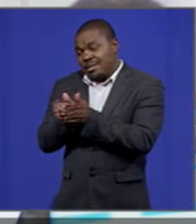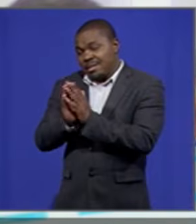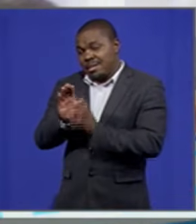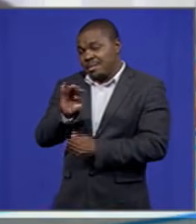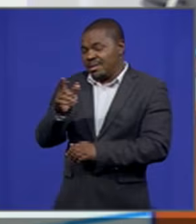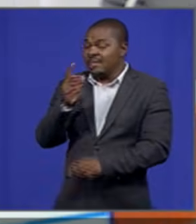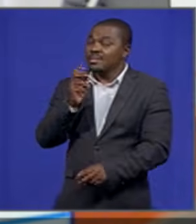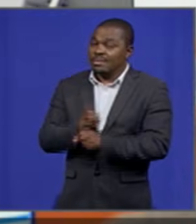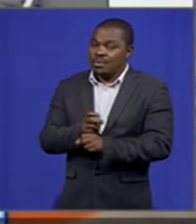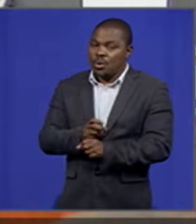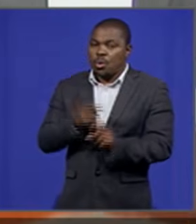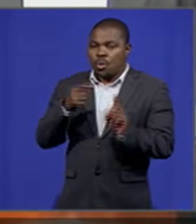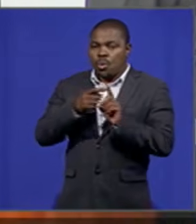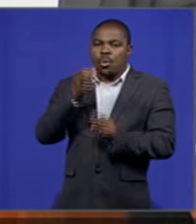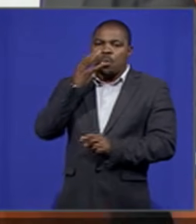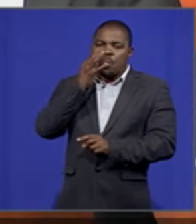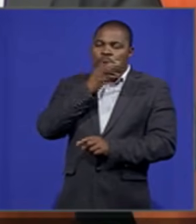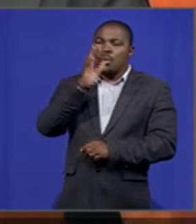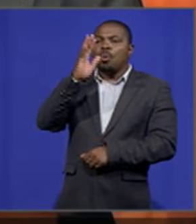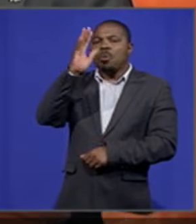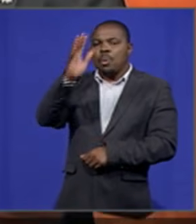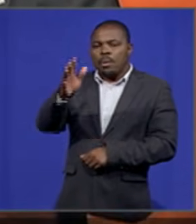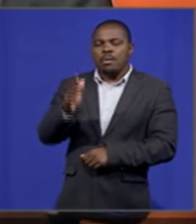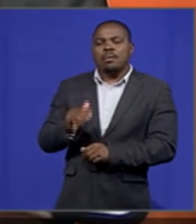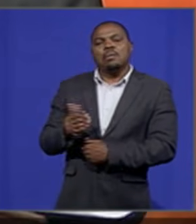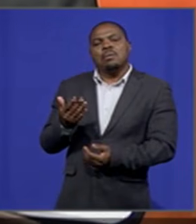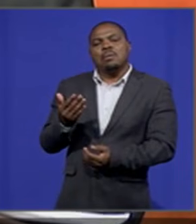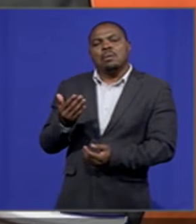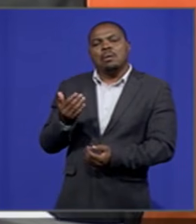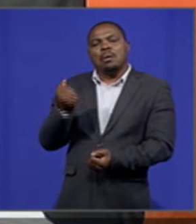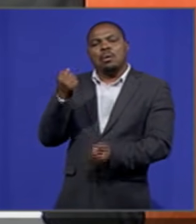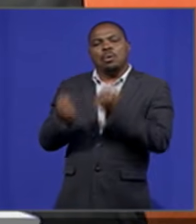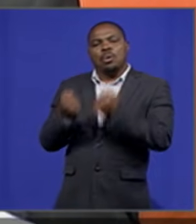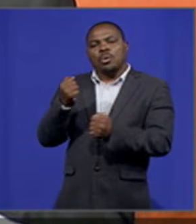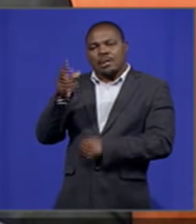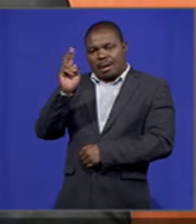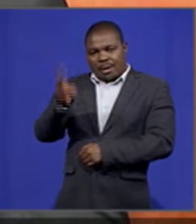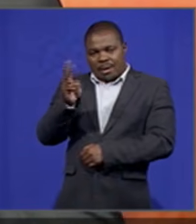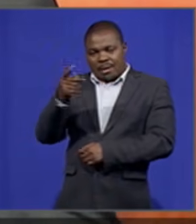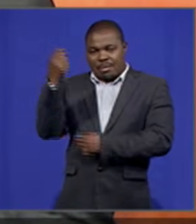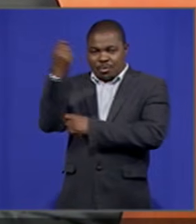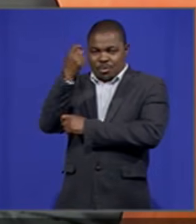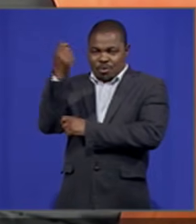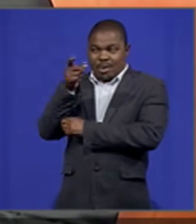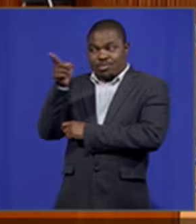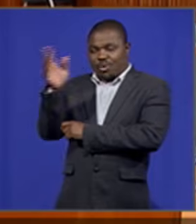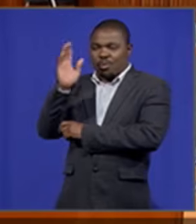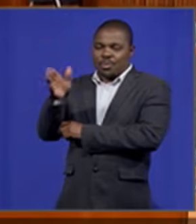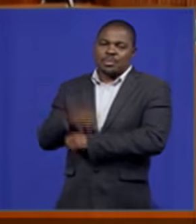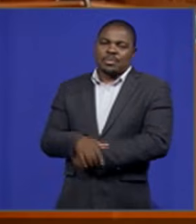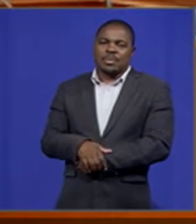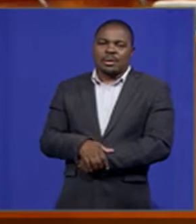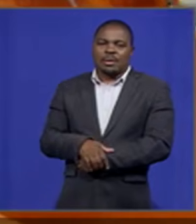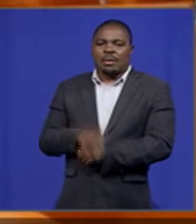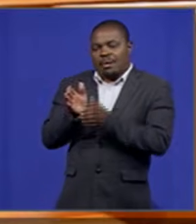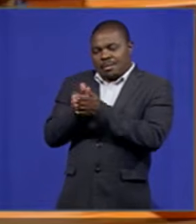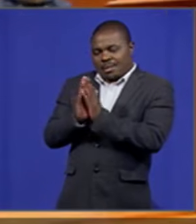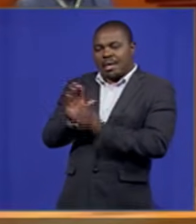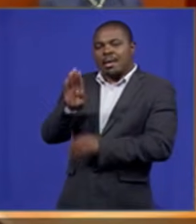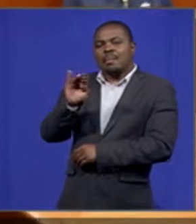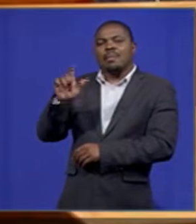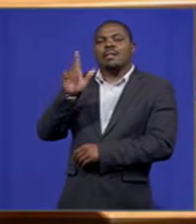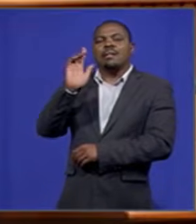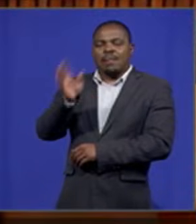bolela taba gore o ile go dira kgopelo ya beila kgoronkgolo ya tsheko ka Polokwane go dira beila ye nngwe